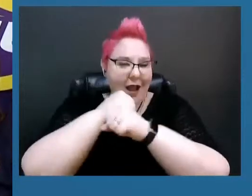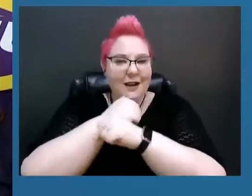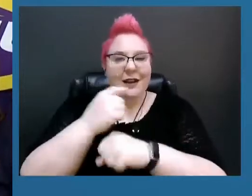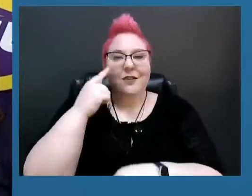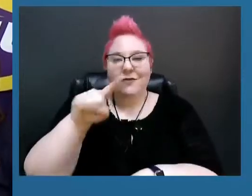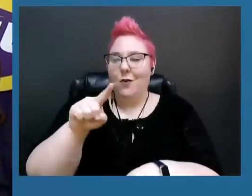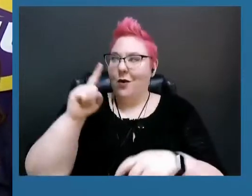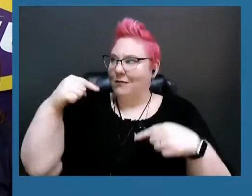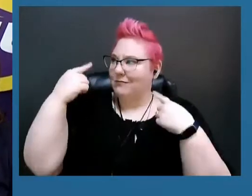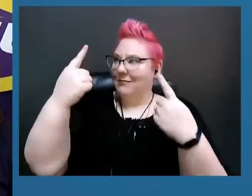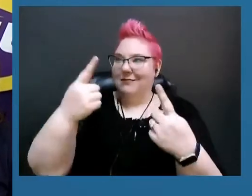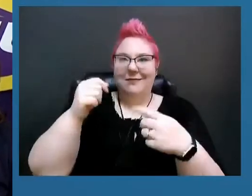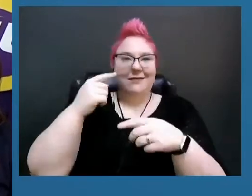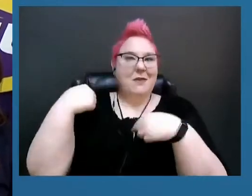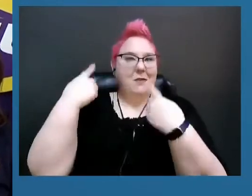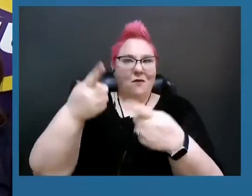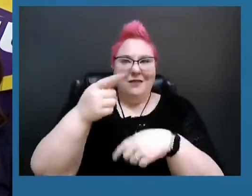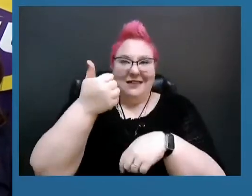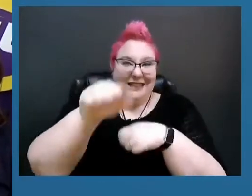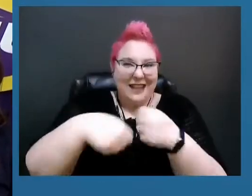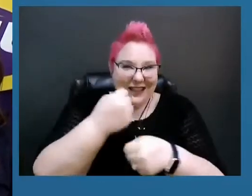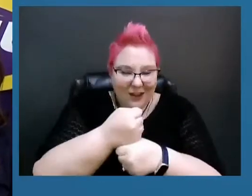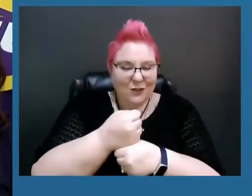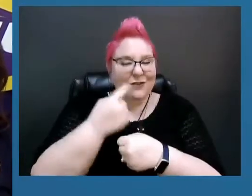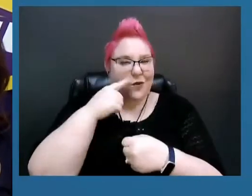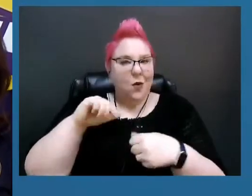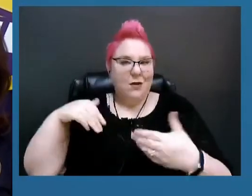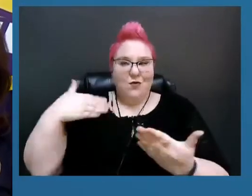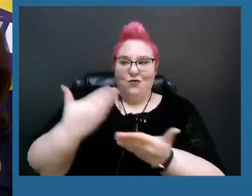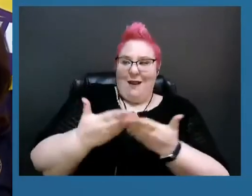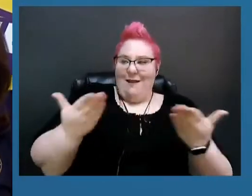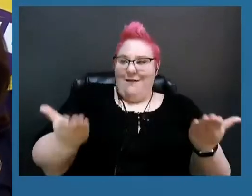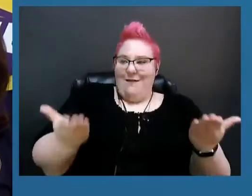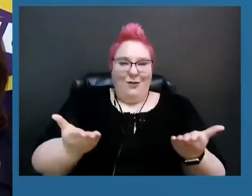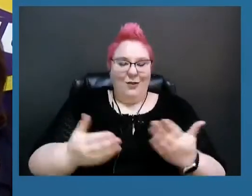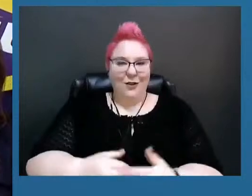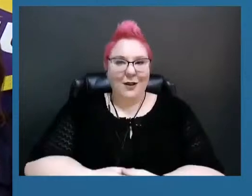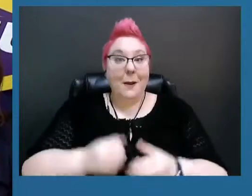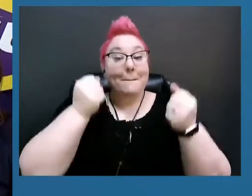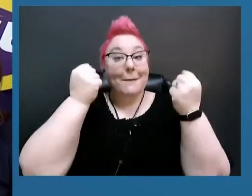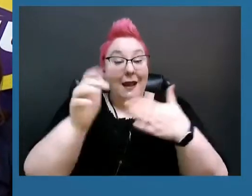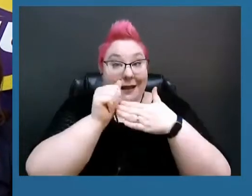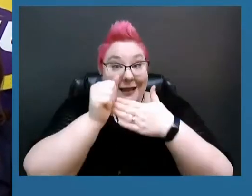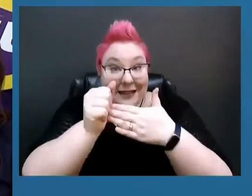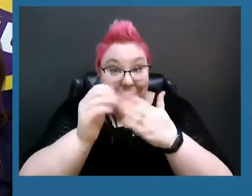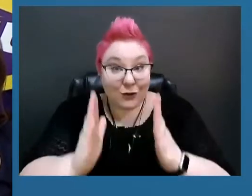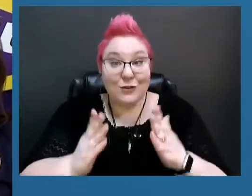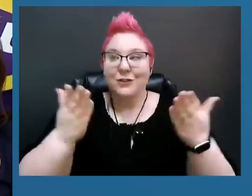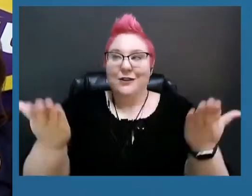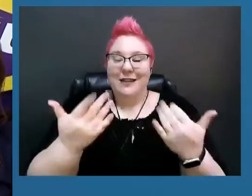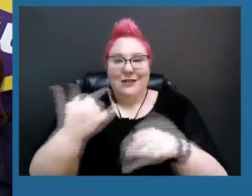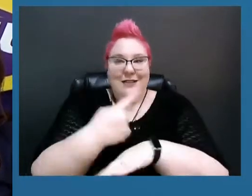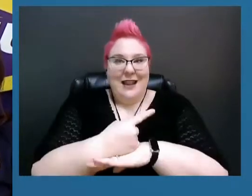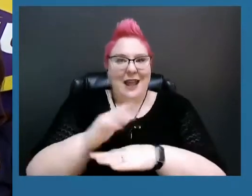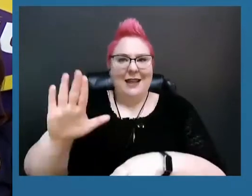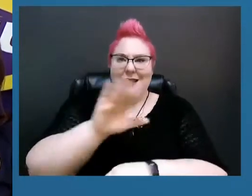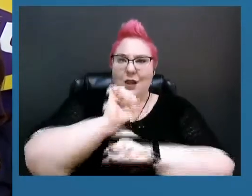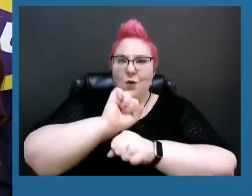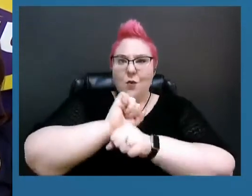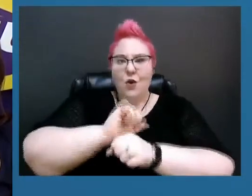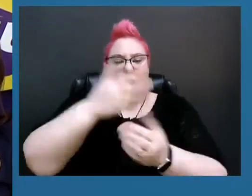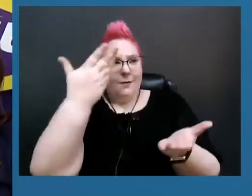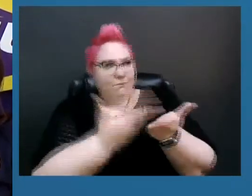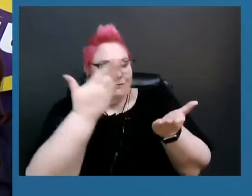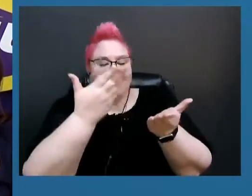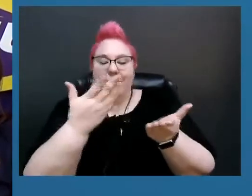decade now to get us where we are today. Many of the leaders of this fight are in this room today. Their work is a testament to the fact